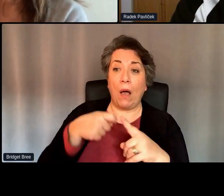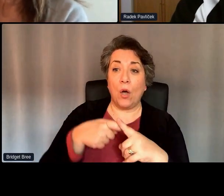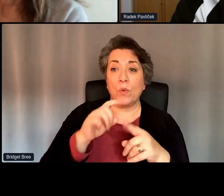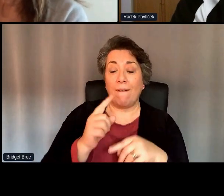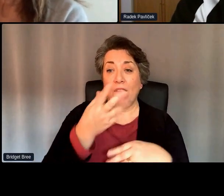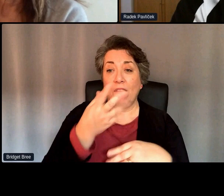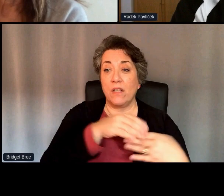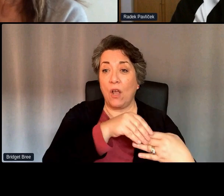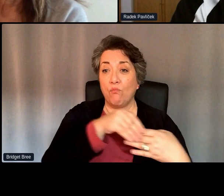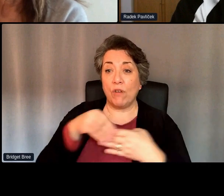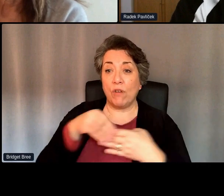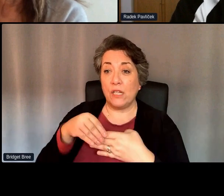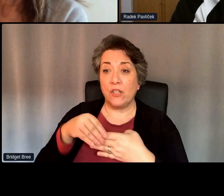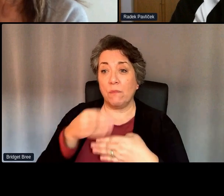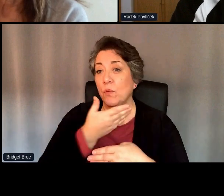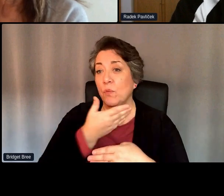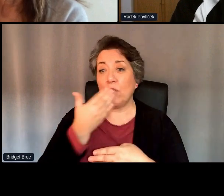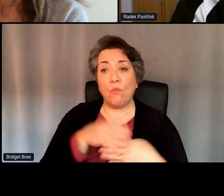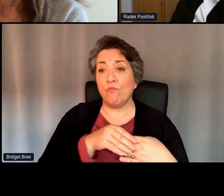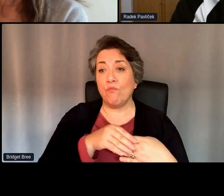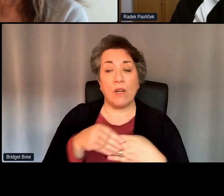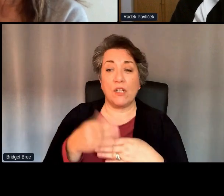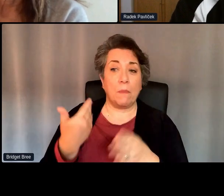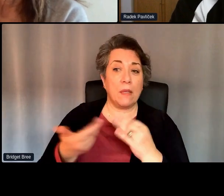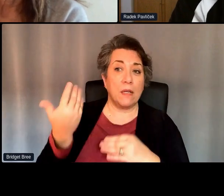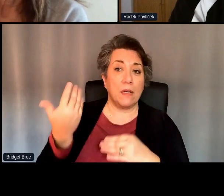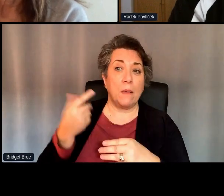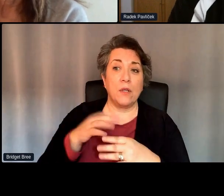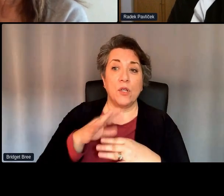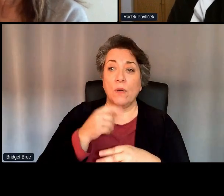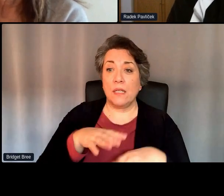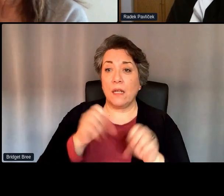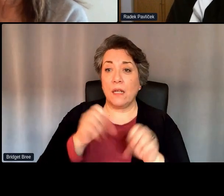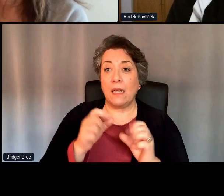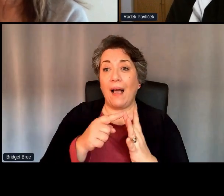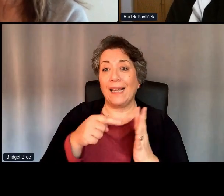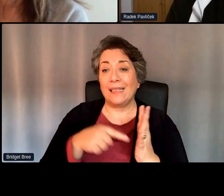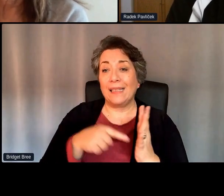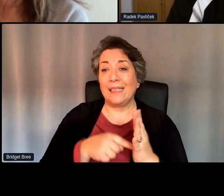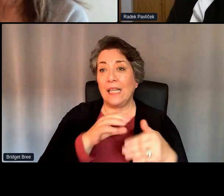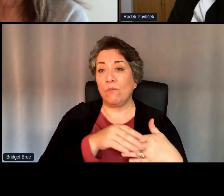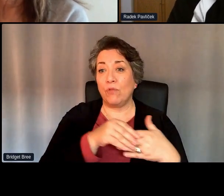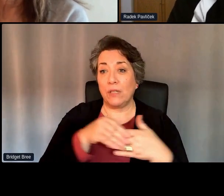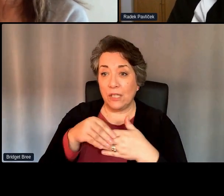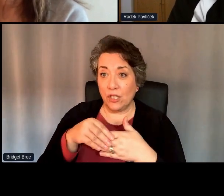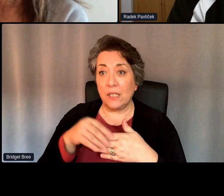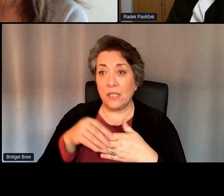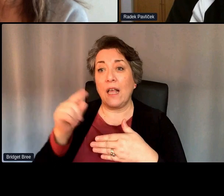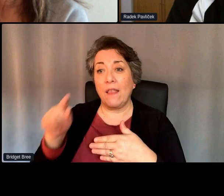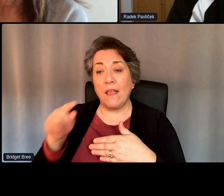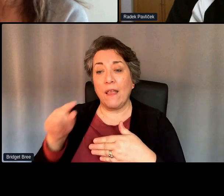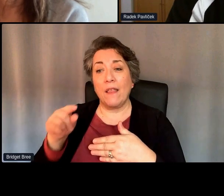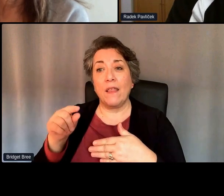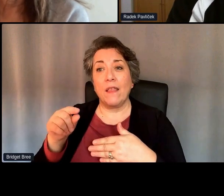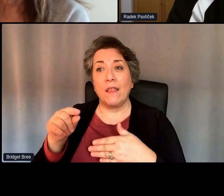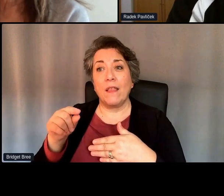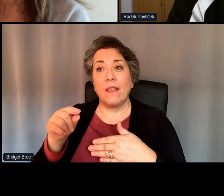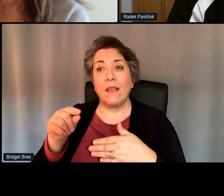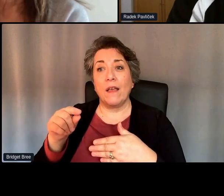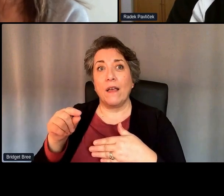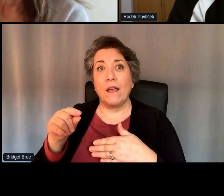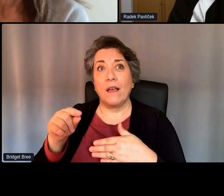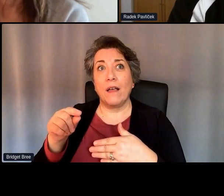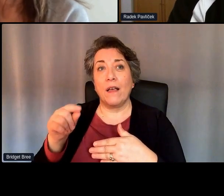apprenticeship in at the time. So he started an IT apprenticeship, and then they were developing, as he was advancing in Atos, they were